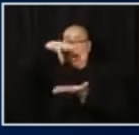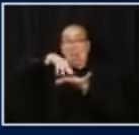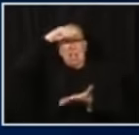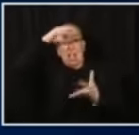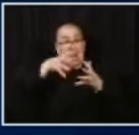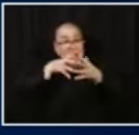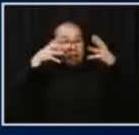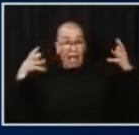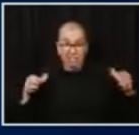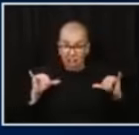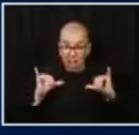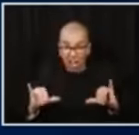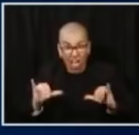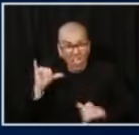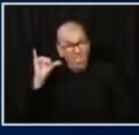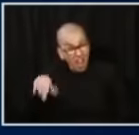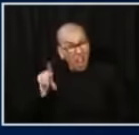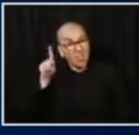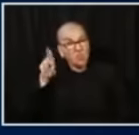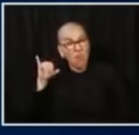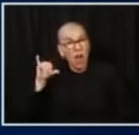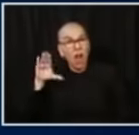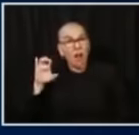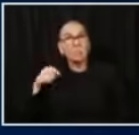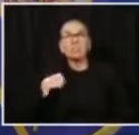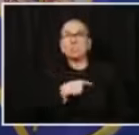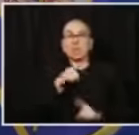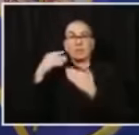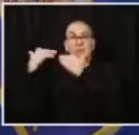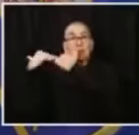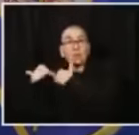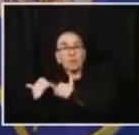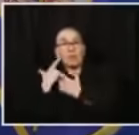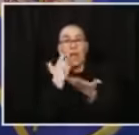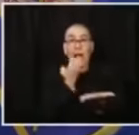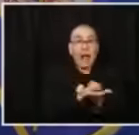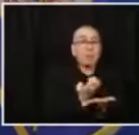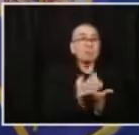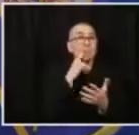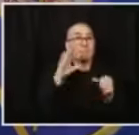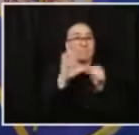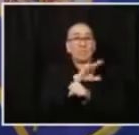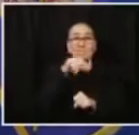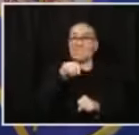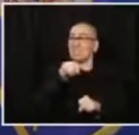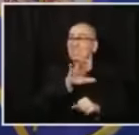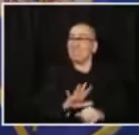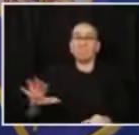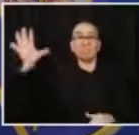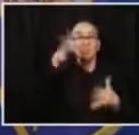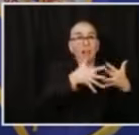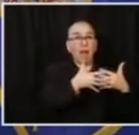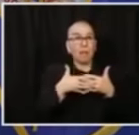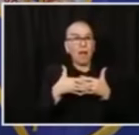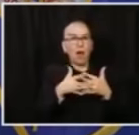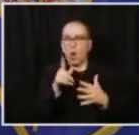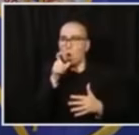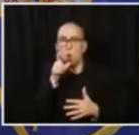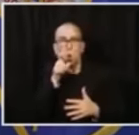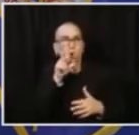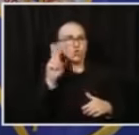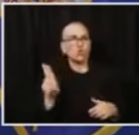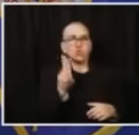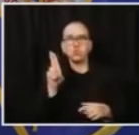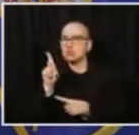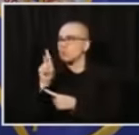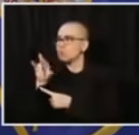our economy, but more broadly. So we're looking at all of those details in our planning. And then this is just another